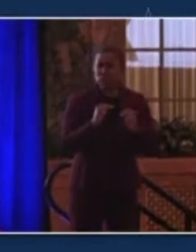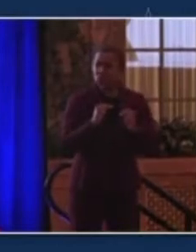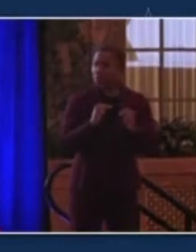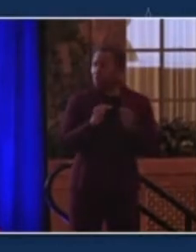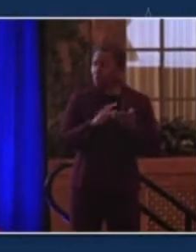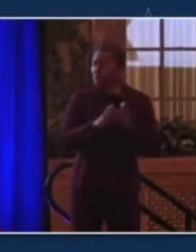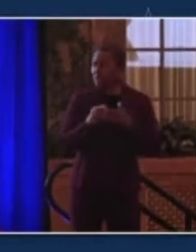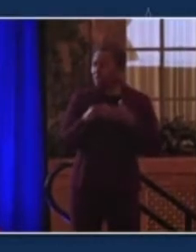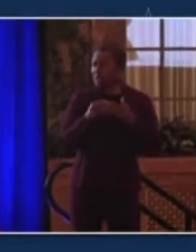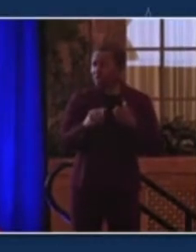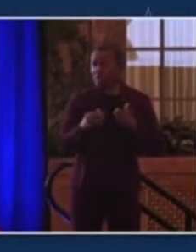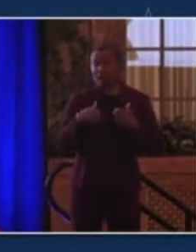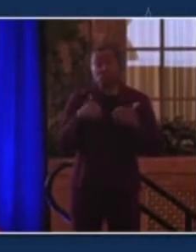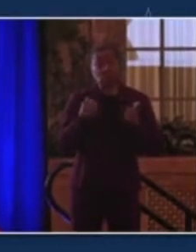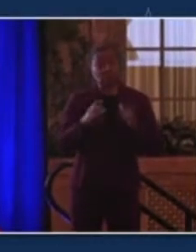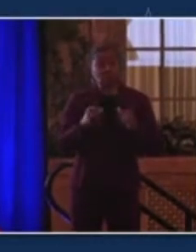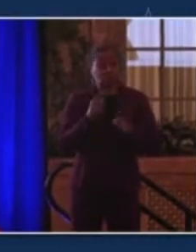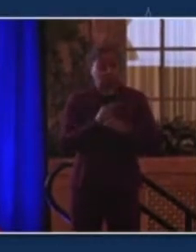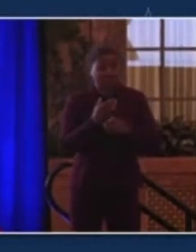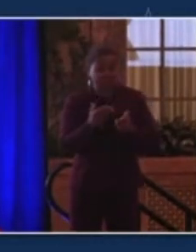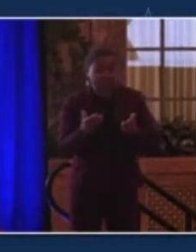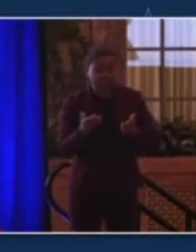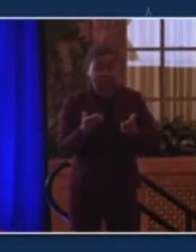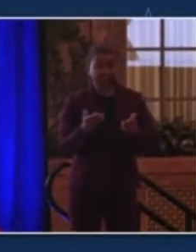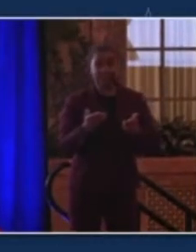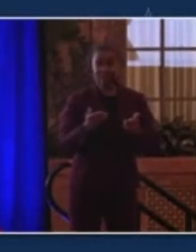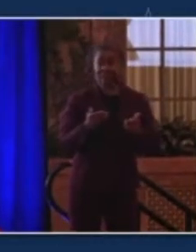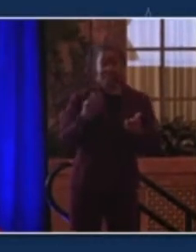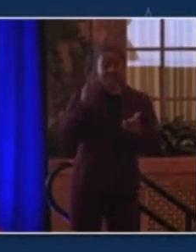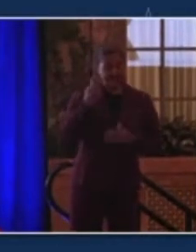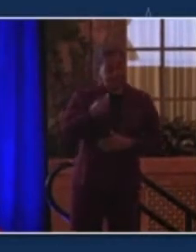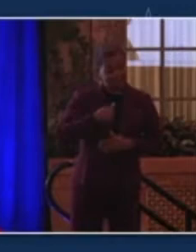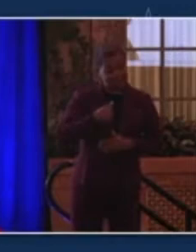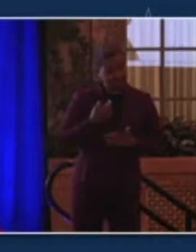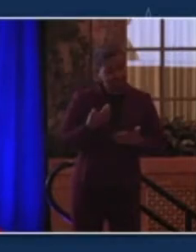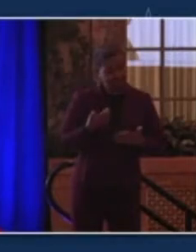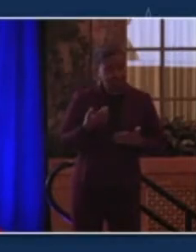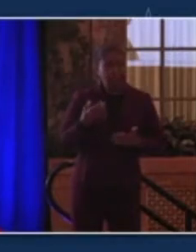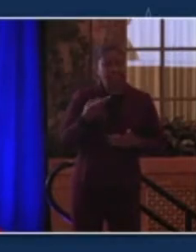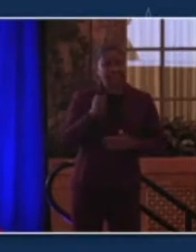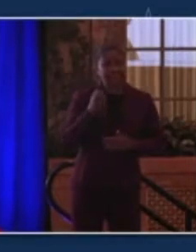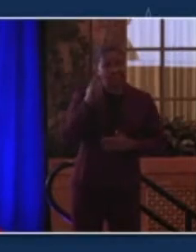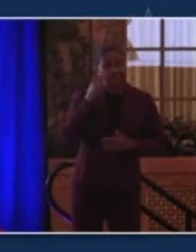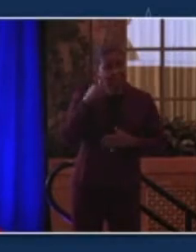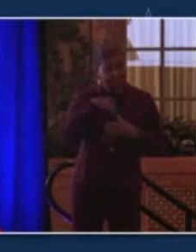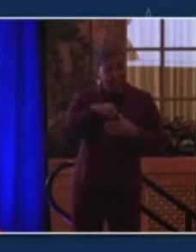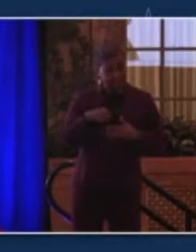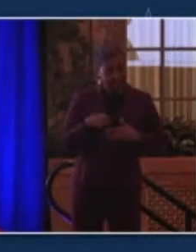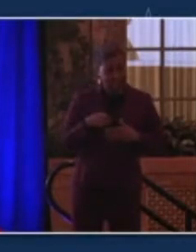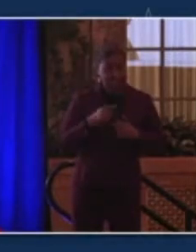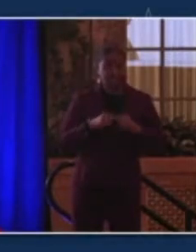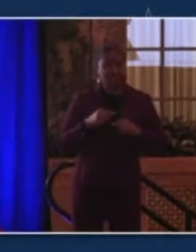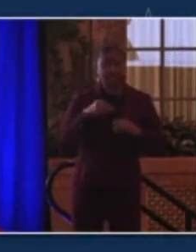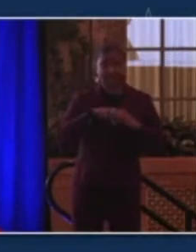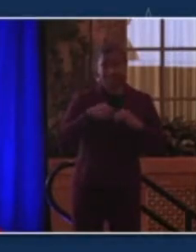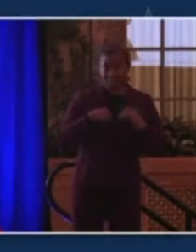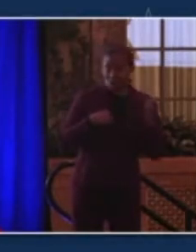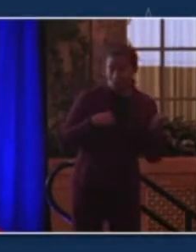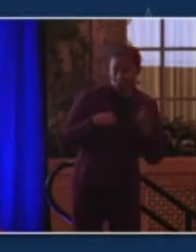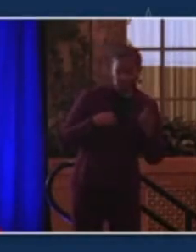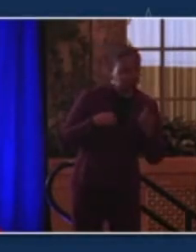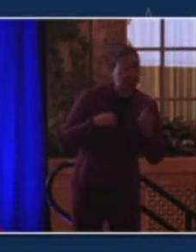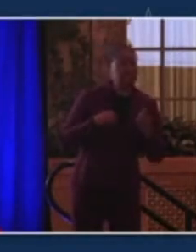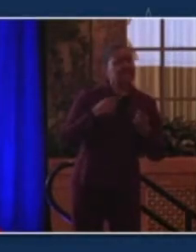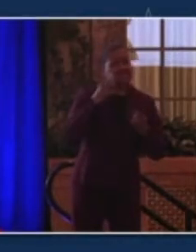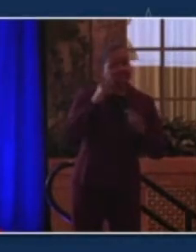saw and see something special. Something maybe I didn't even see in myself, Tim. He saw it. But not only me, he saw it in